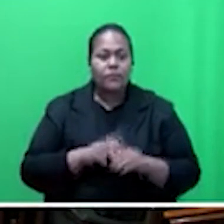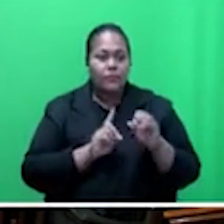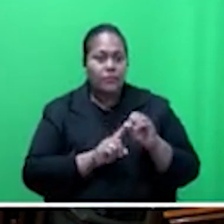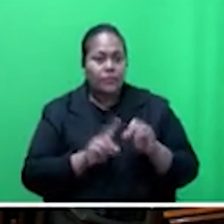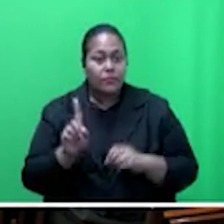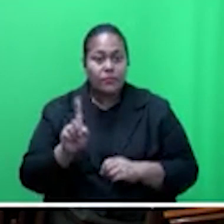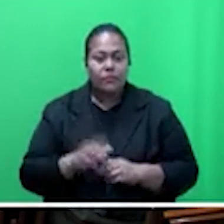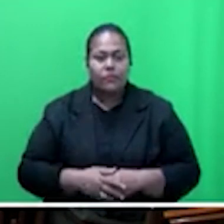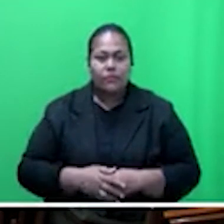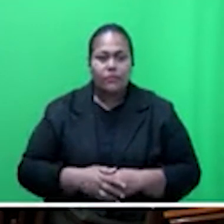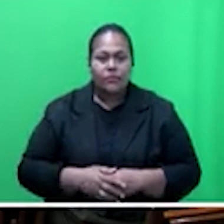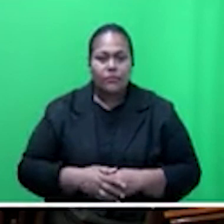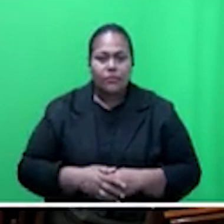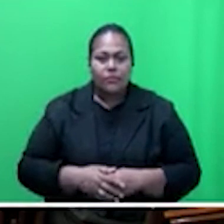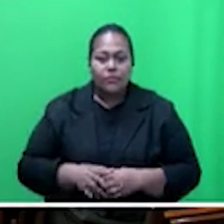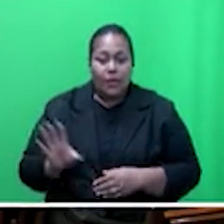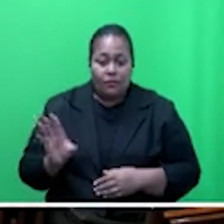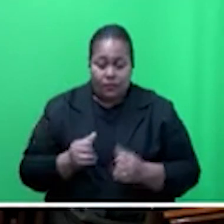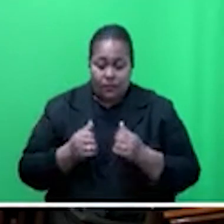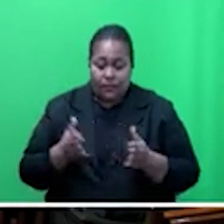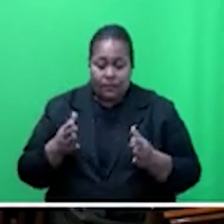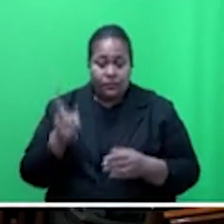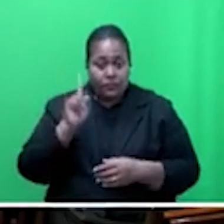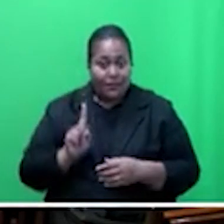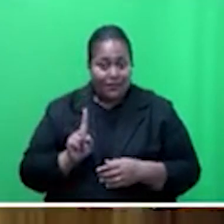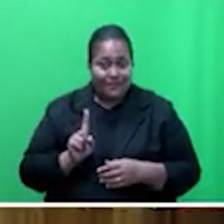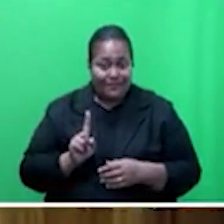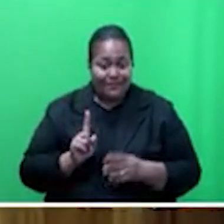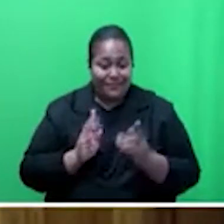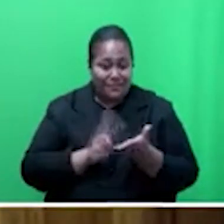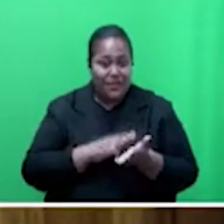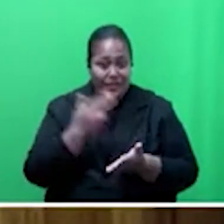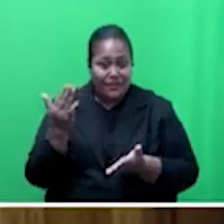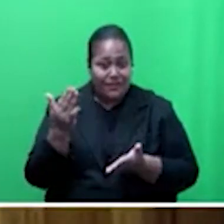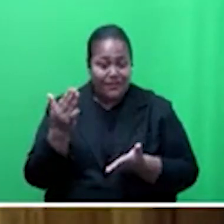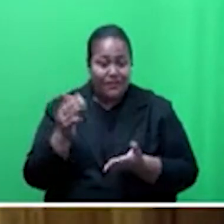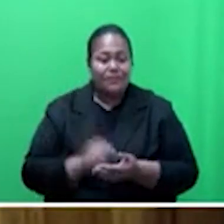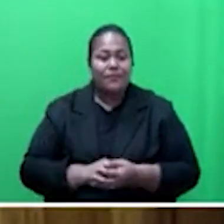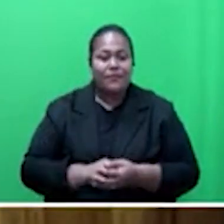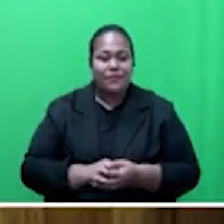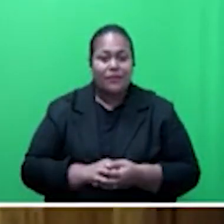is, pursuant to the resolution of Parliament earlier today, Monday, for April